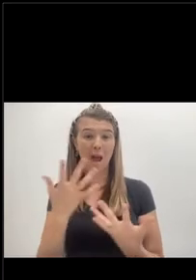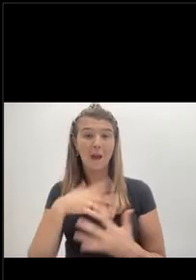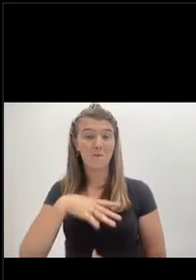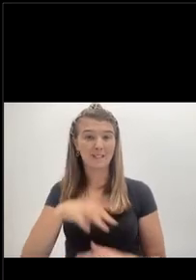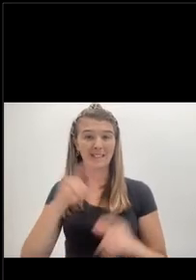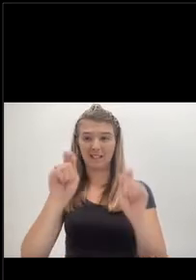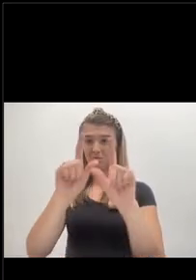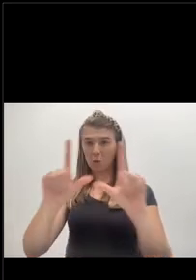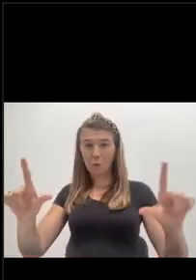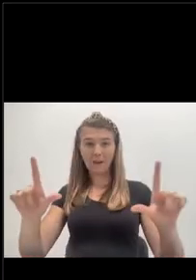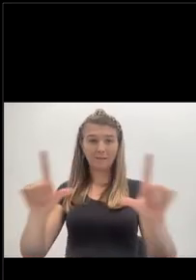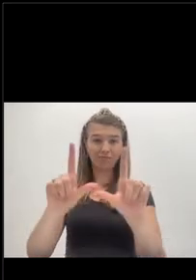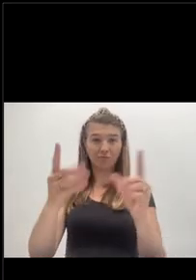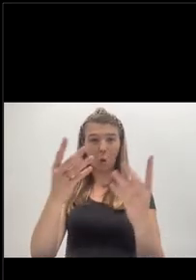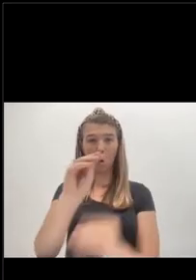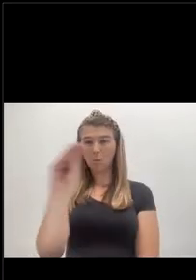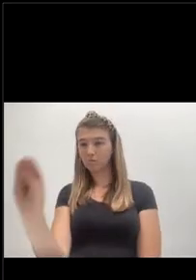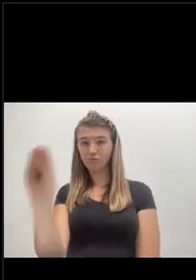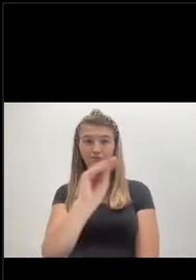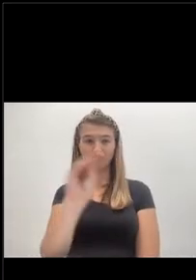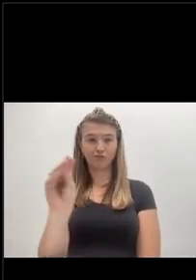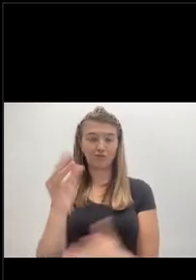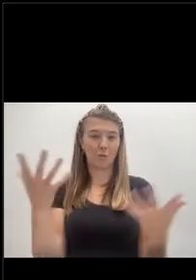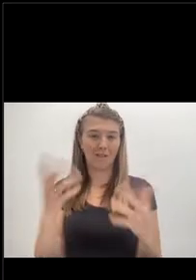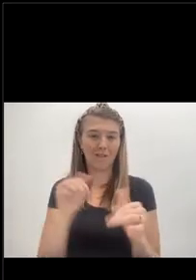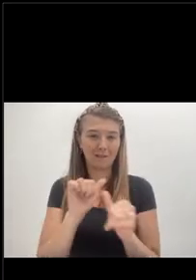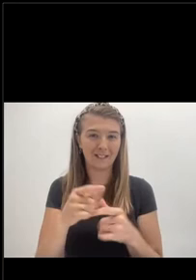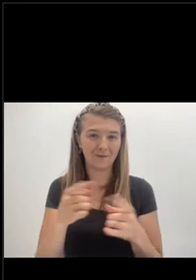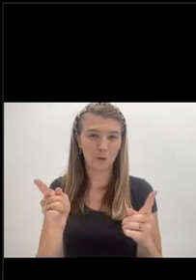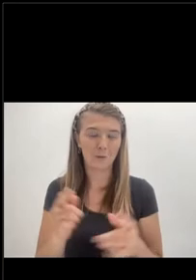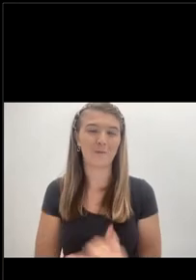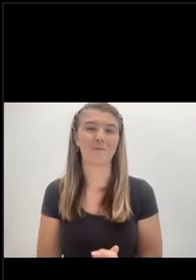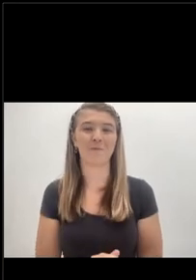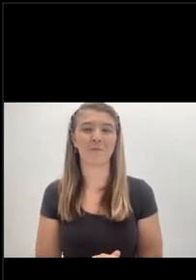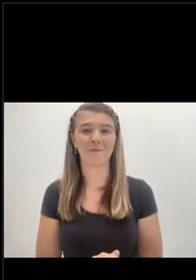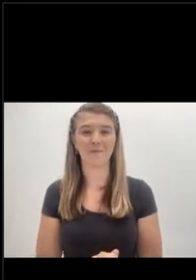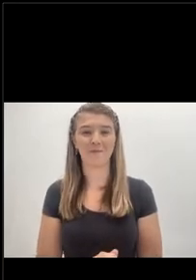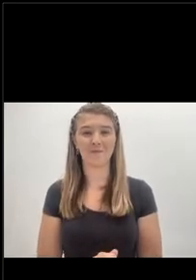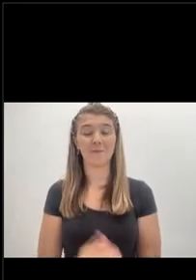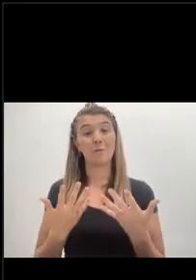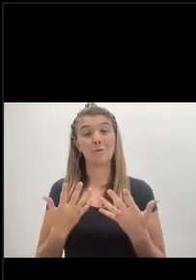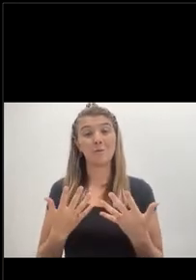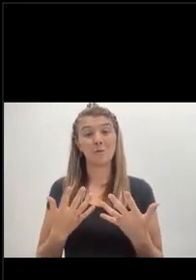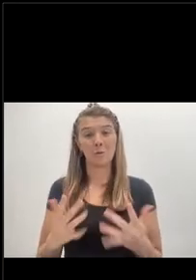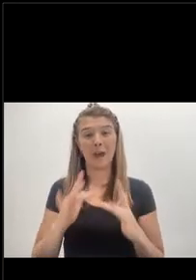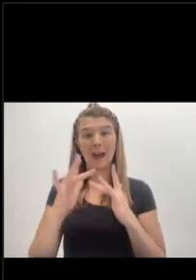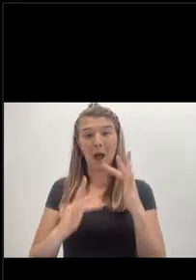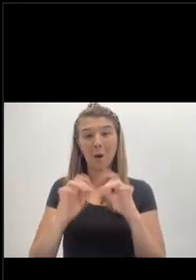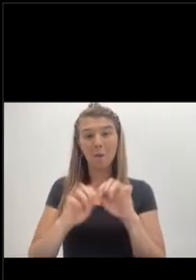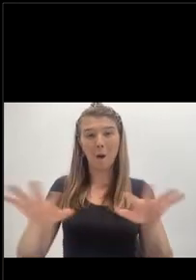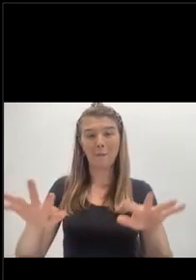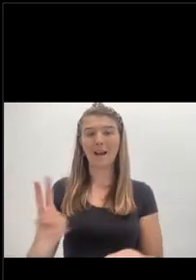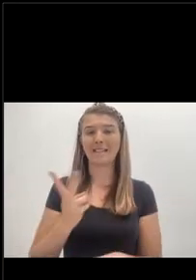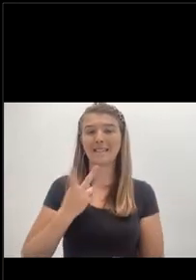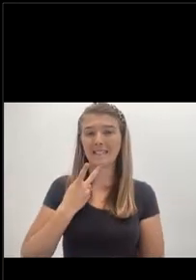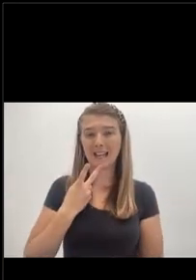of it. We're delighted to have Rachel with us. Thank you, Rachel, for joining us. Now, today's webinar is the second in a series looking at plastics